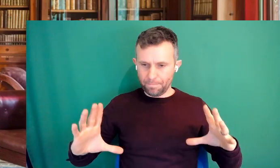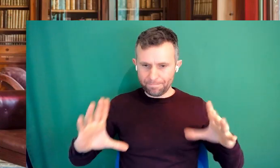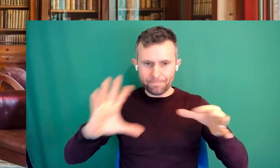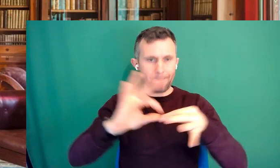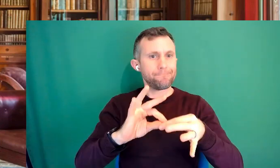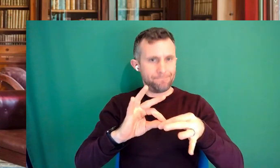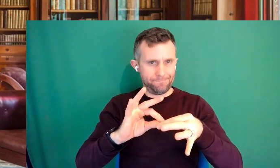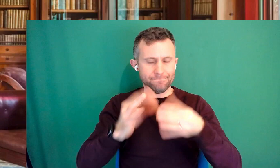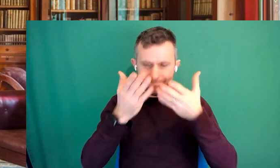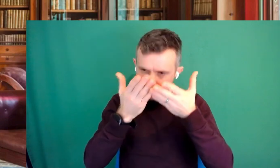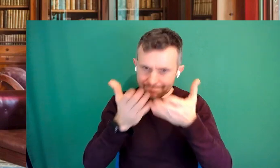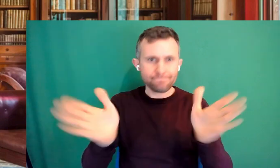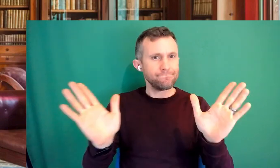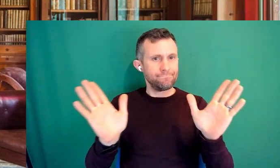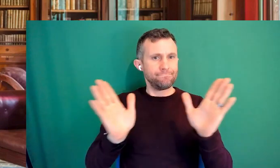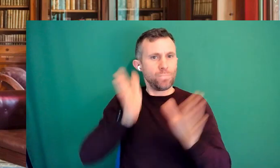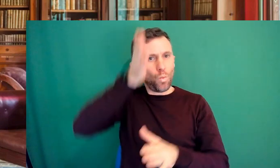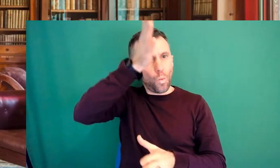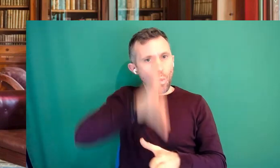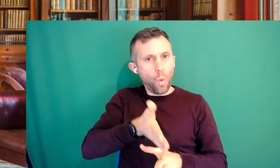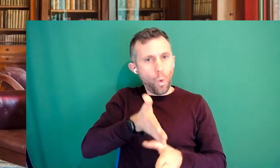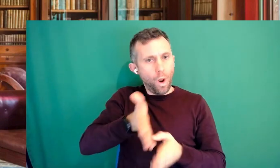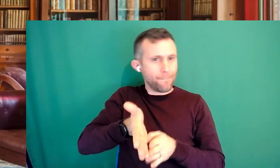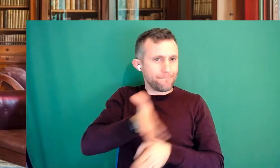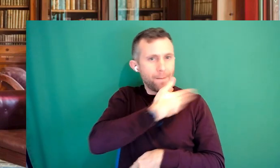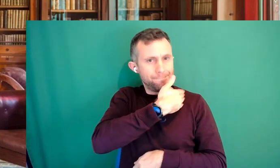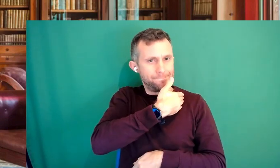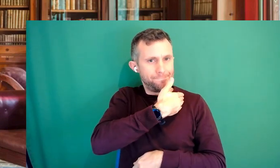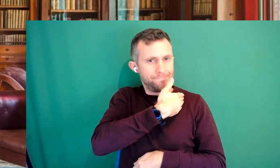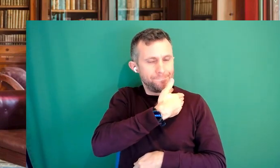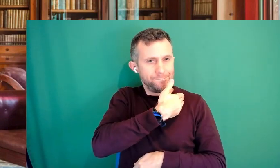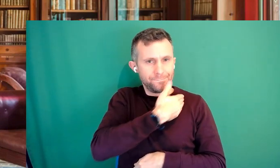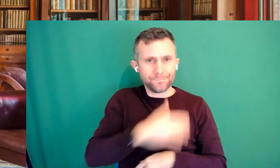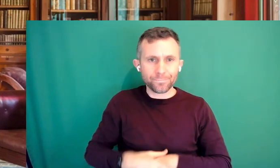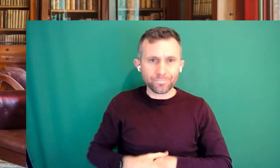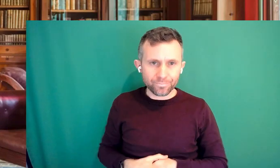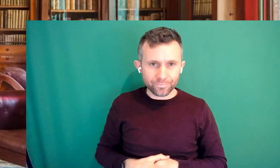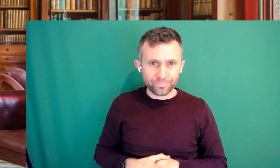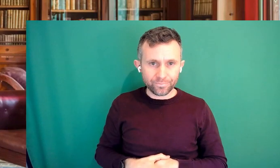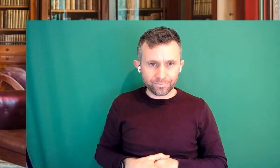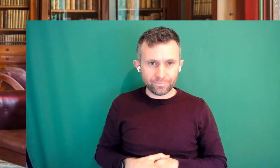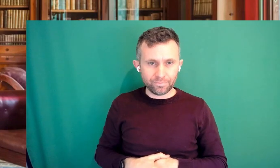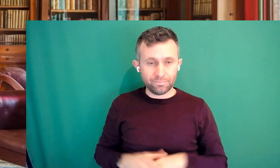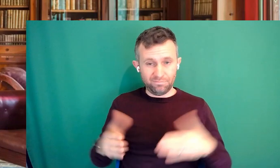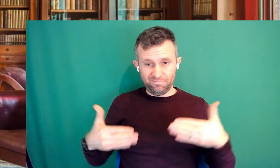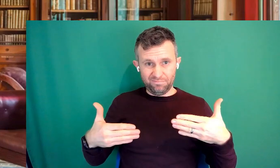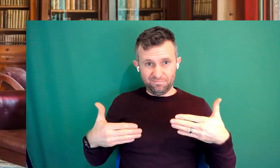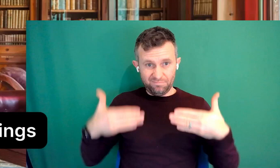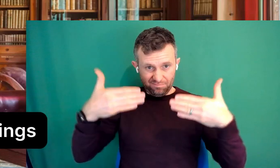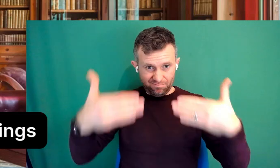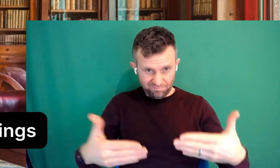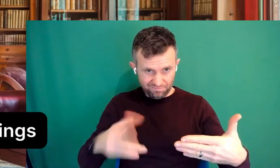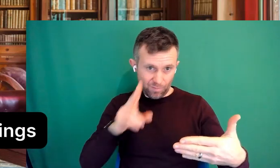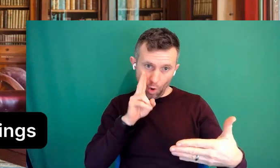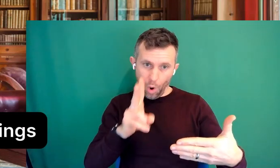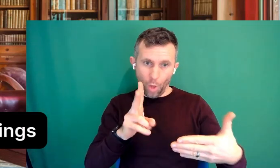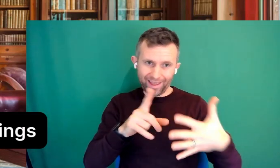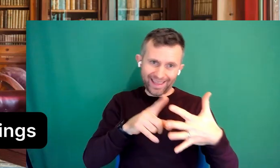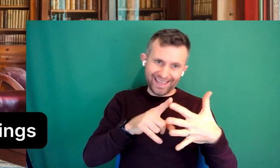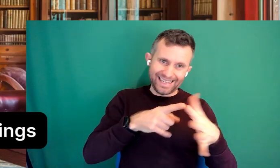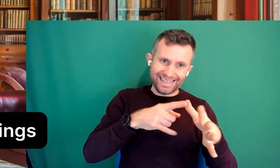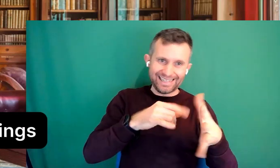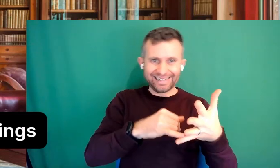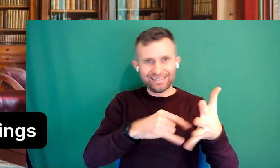this is a large mirror which reflects light across the room from two French windows on the right and creates a warm glow